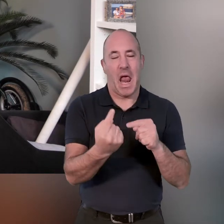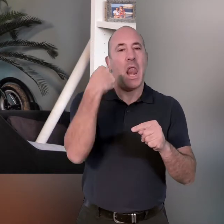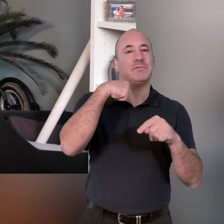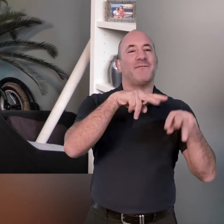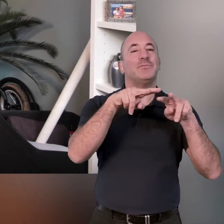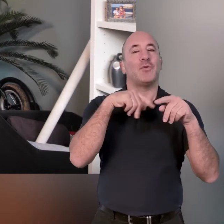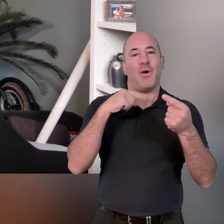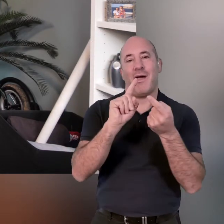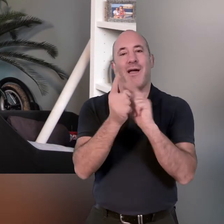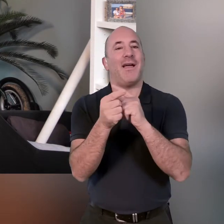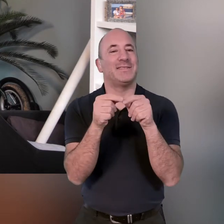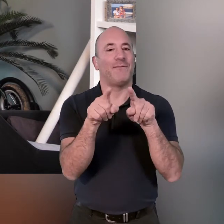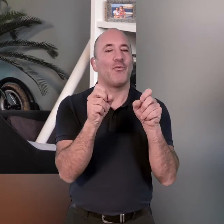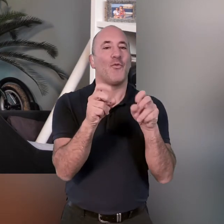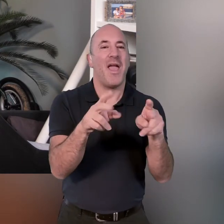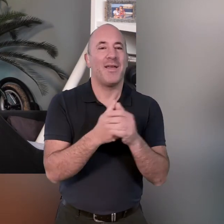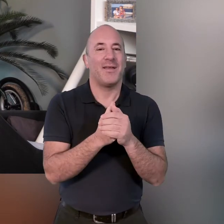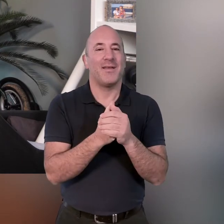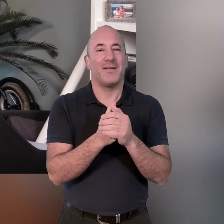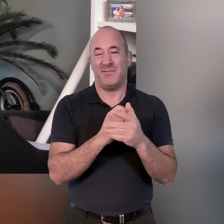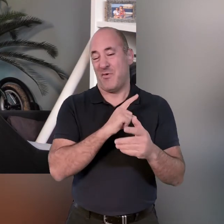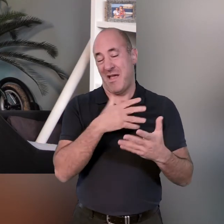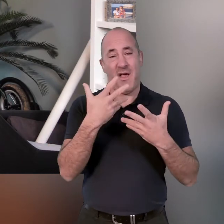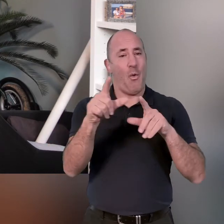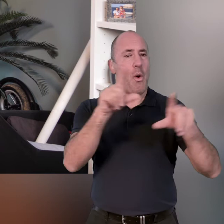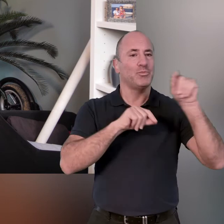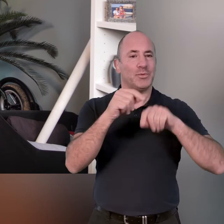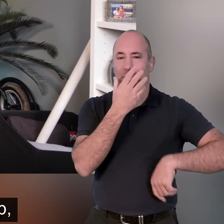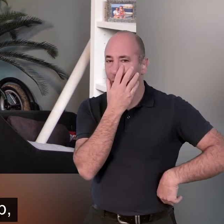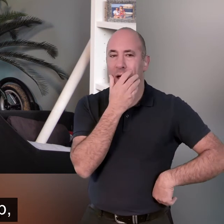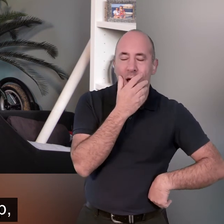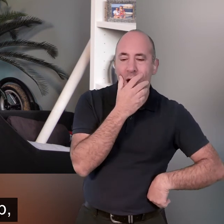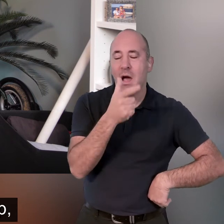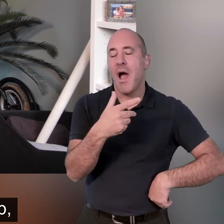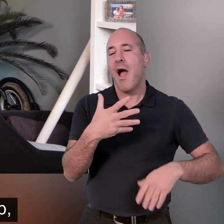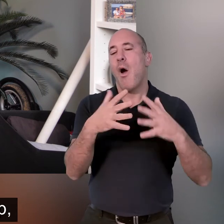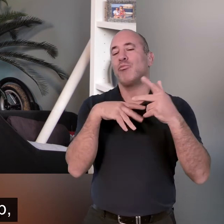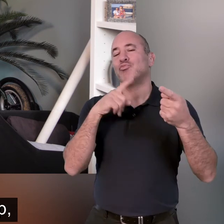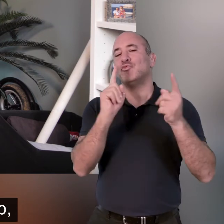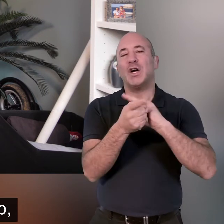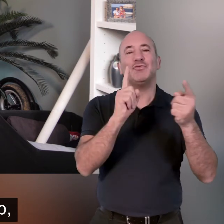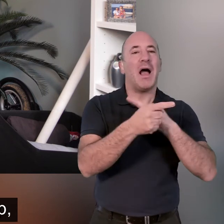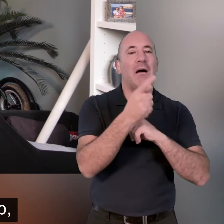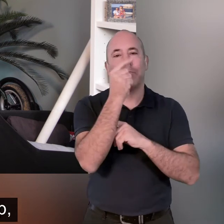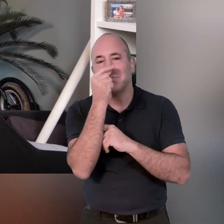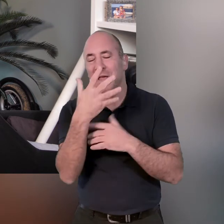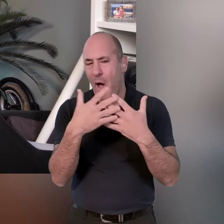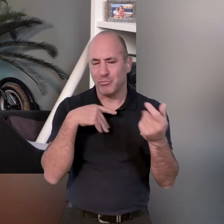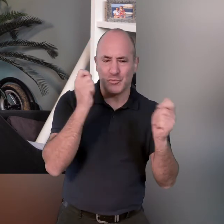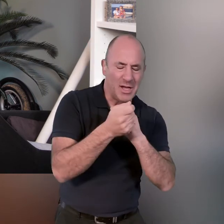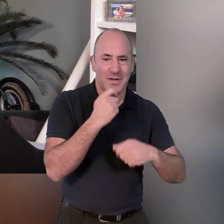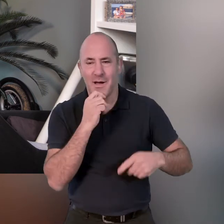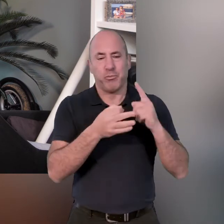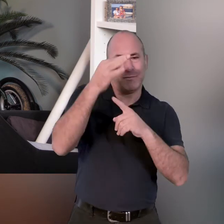you an alternative way to work out from last week, because I gave you options, showed you how you could change it up, and that